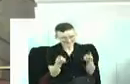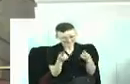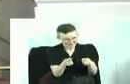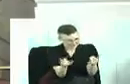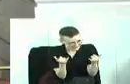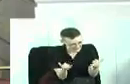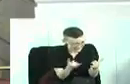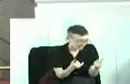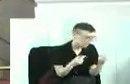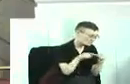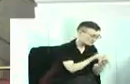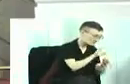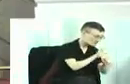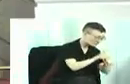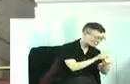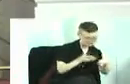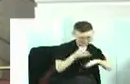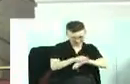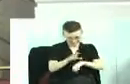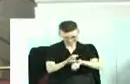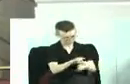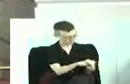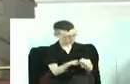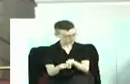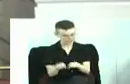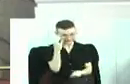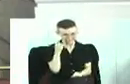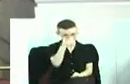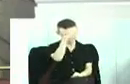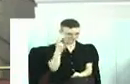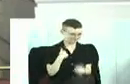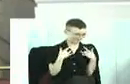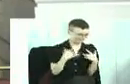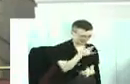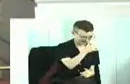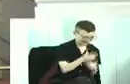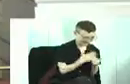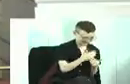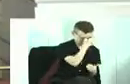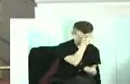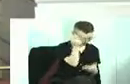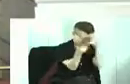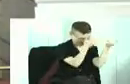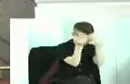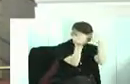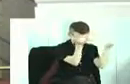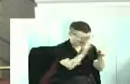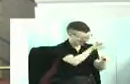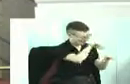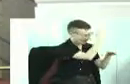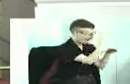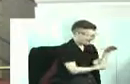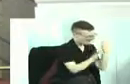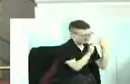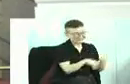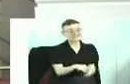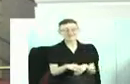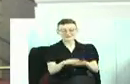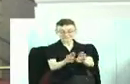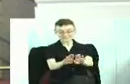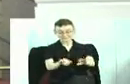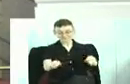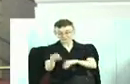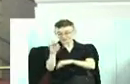after worship, and so in case I forget, which is my habit later on in the worship, I get carried away. Our children's ministry